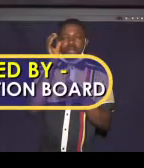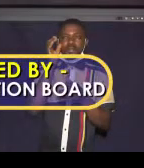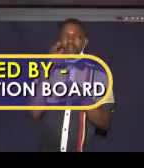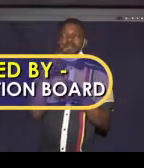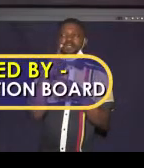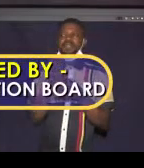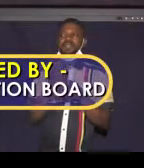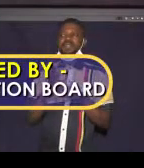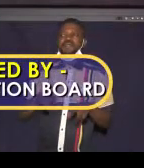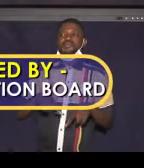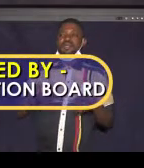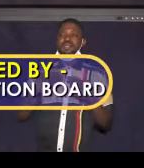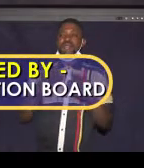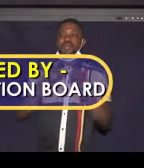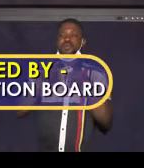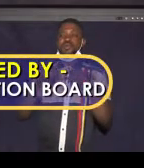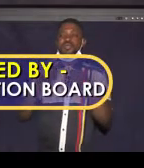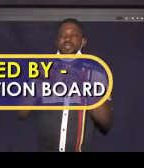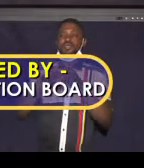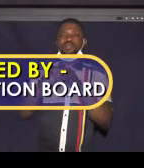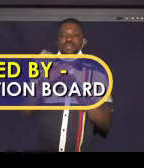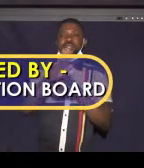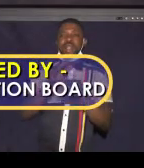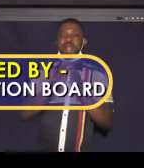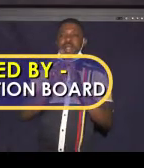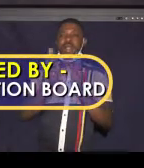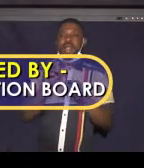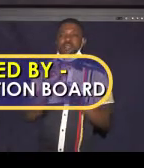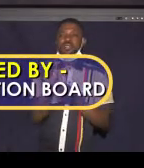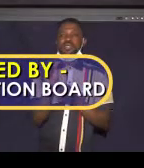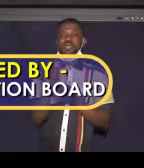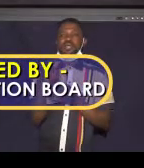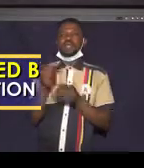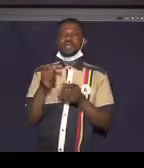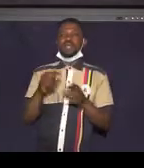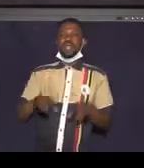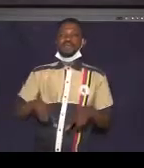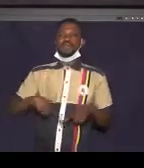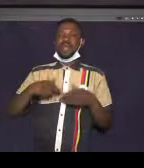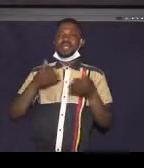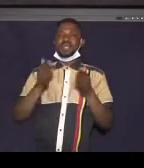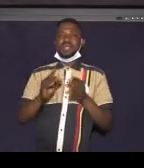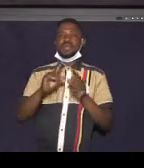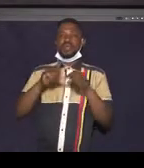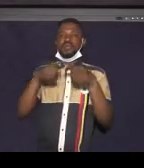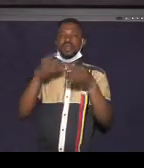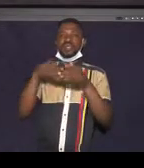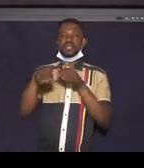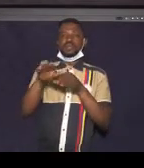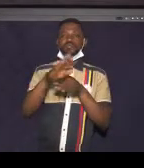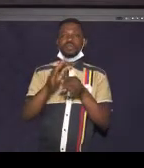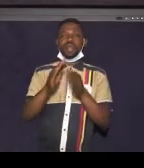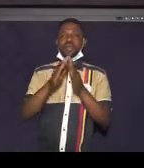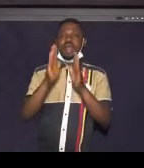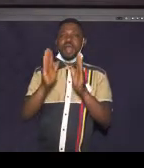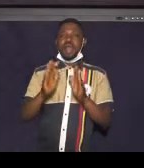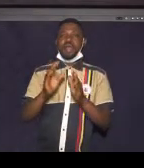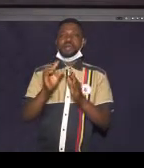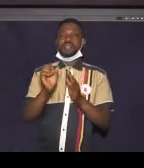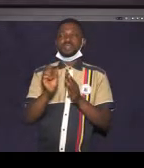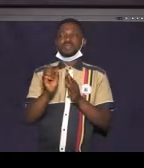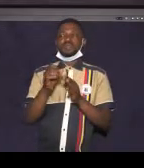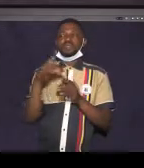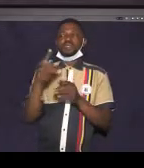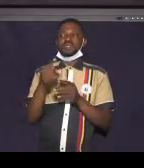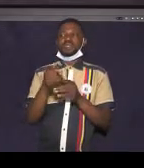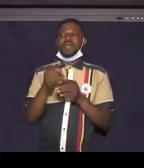The residents went into their houses. The residents went into their houses. An action